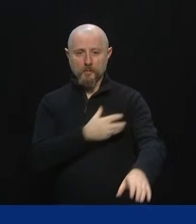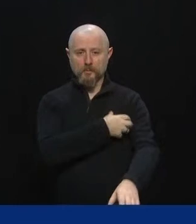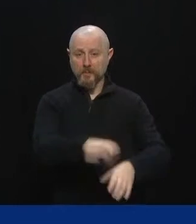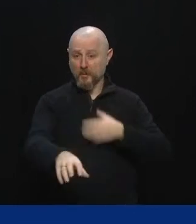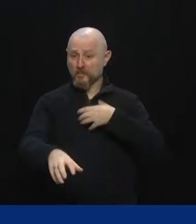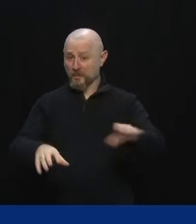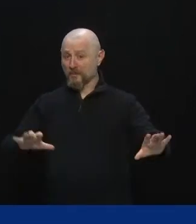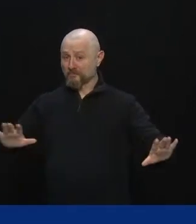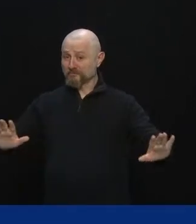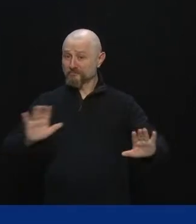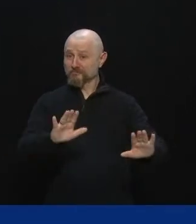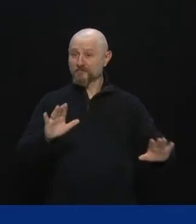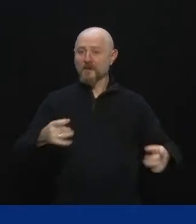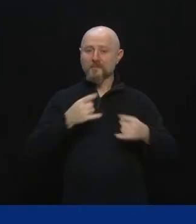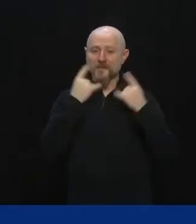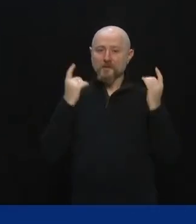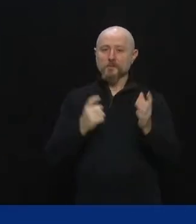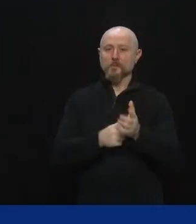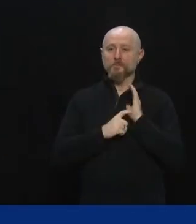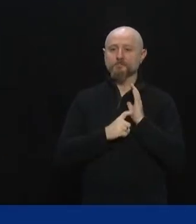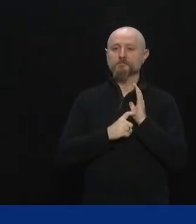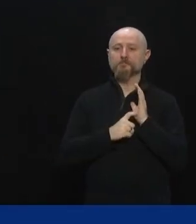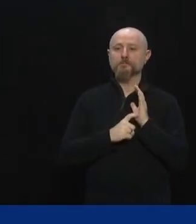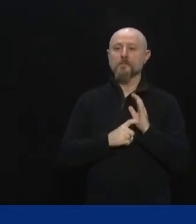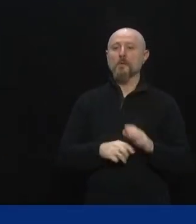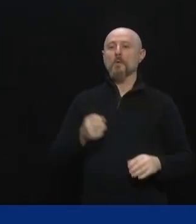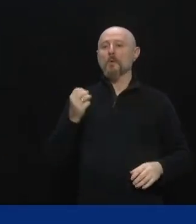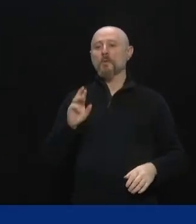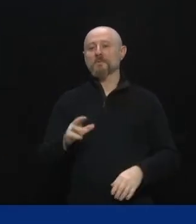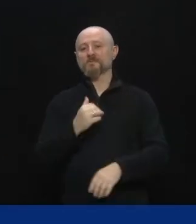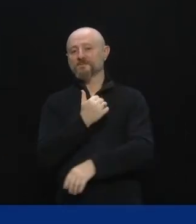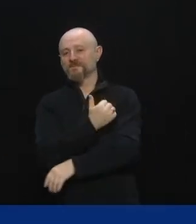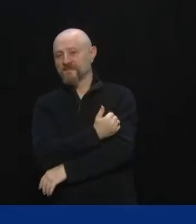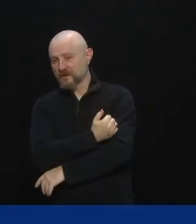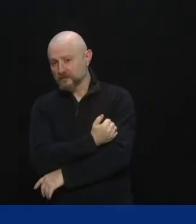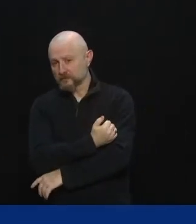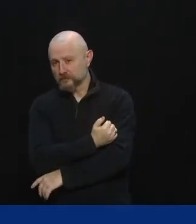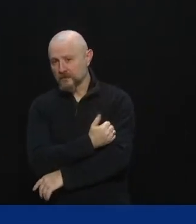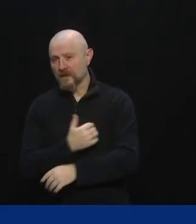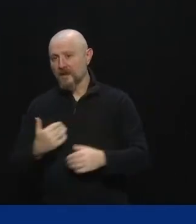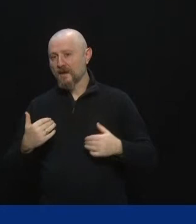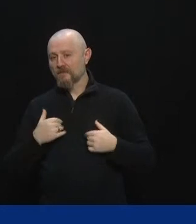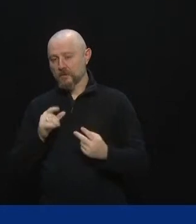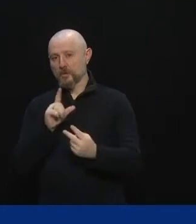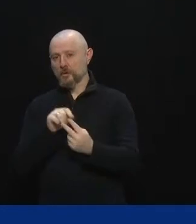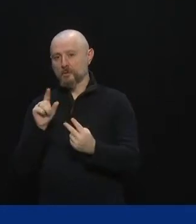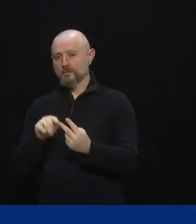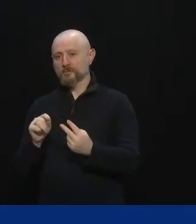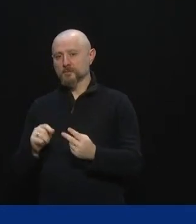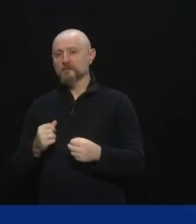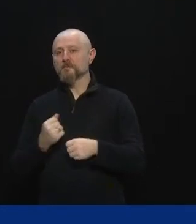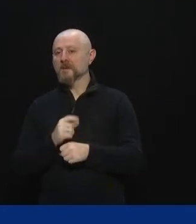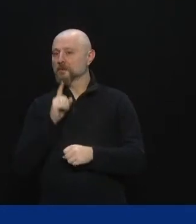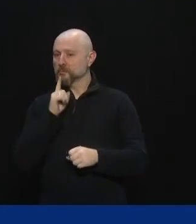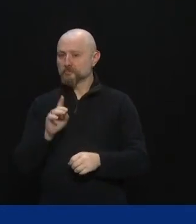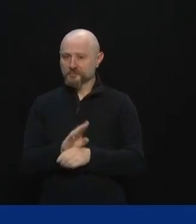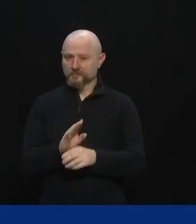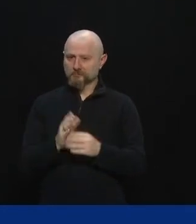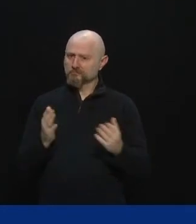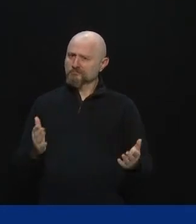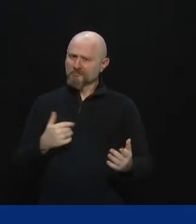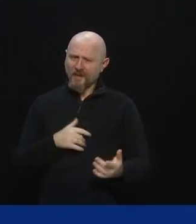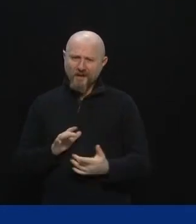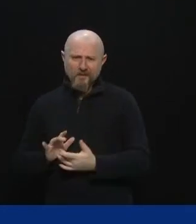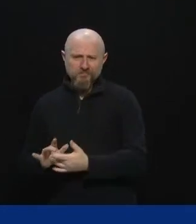do, a mask or a vaccination, to give flexibility, which is important for businesses. I've spoken to thousands of business owners